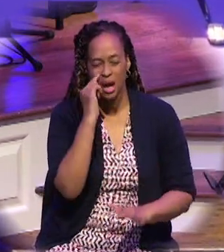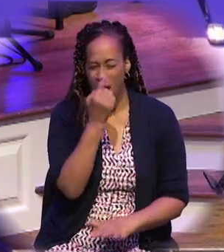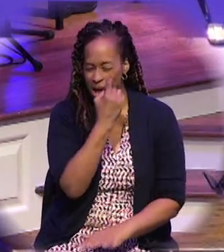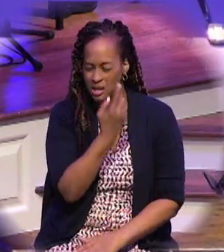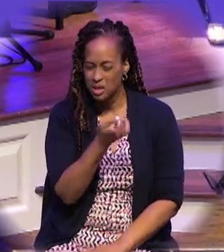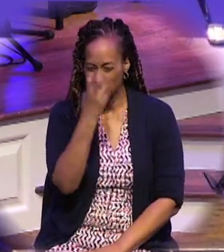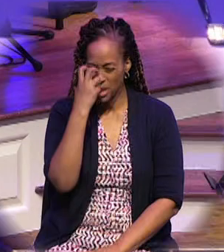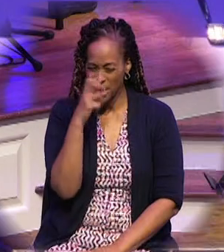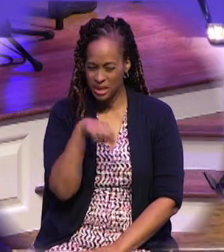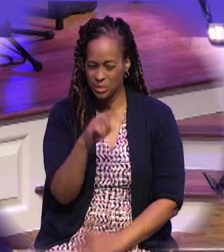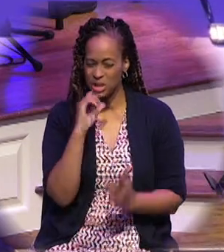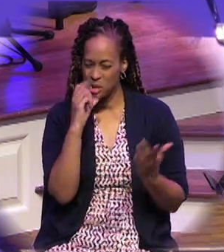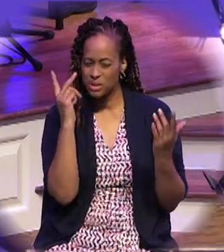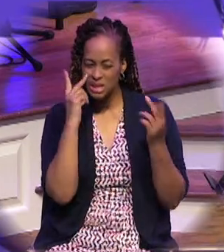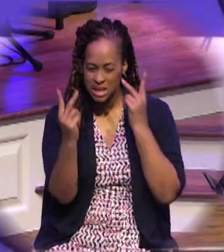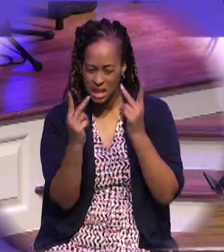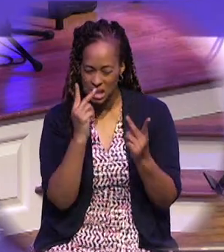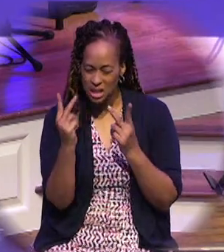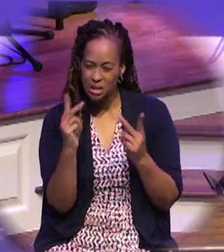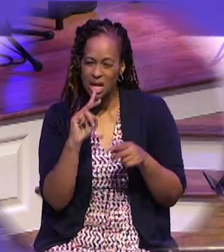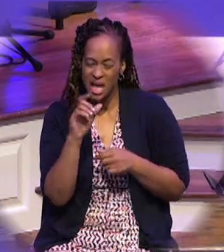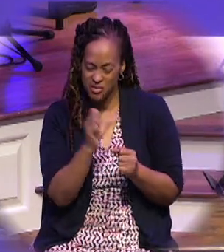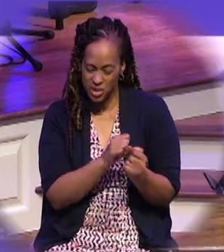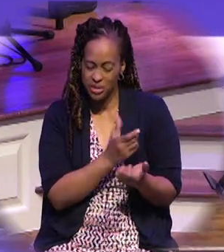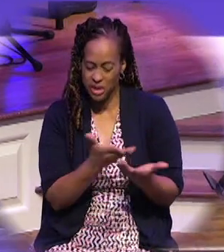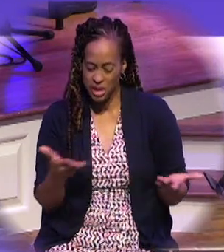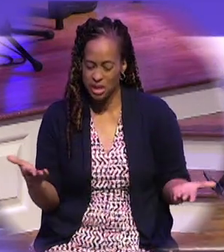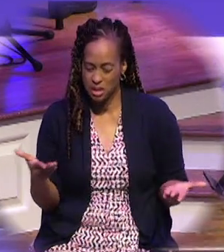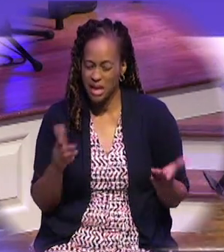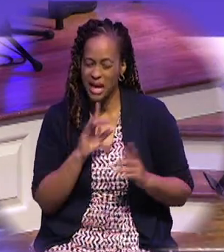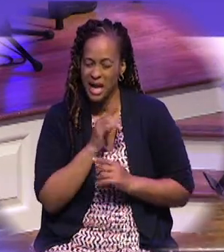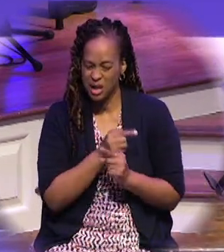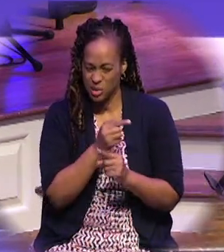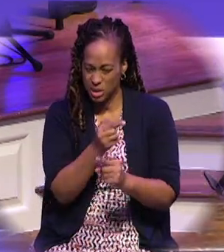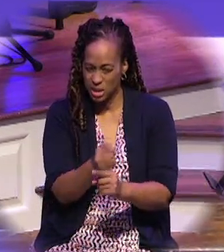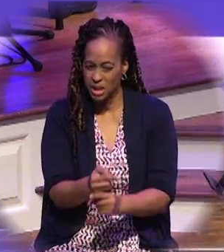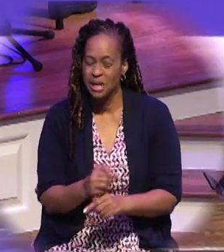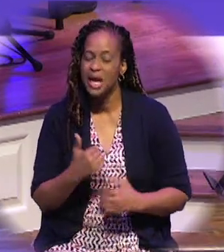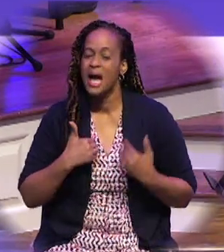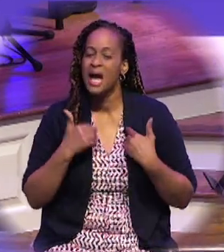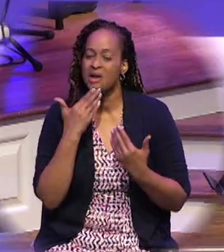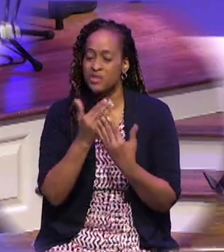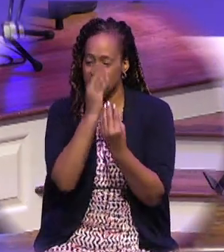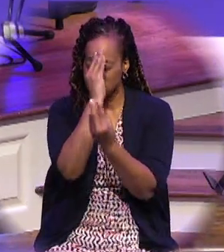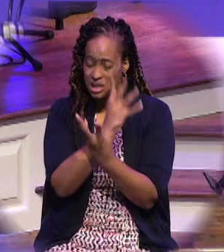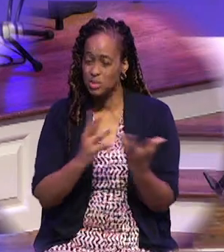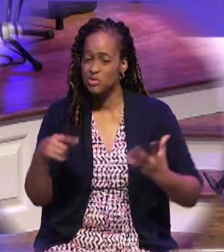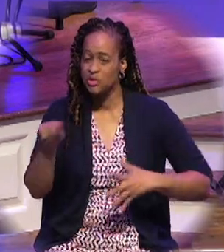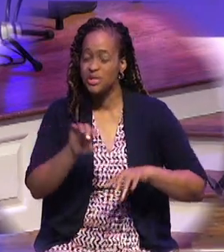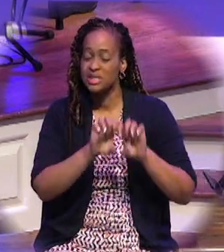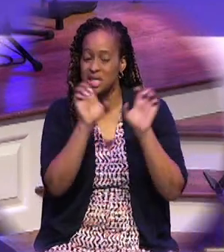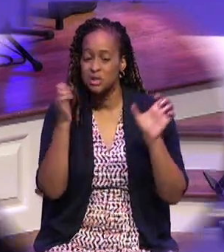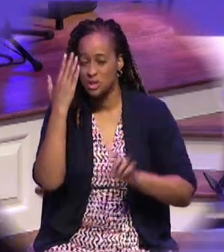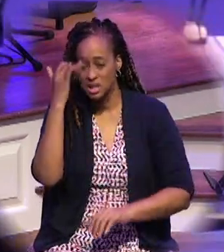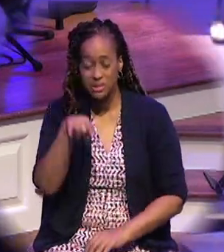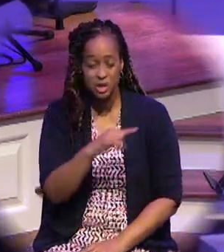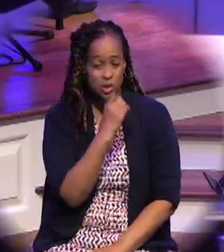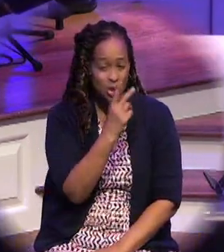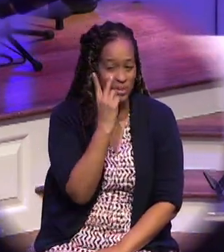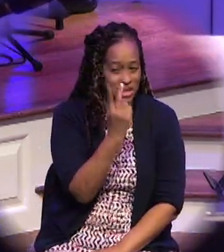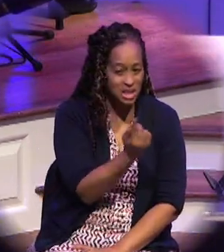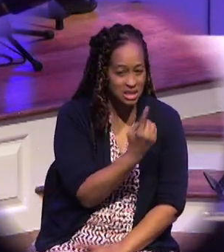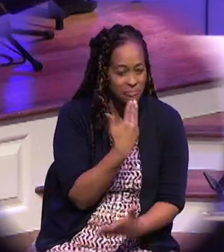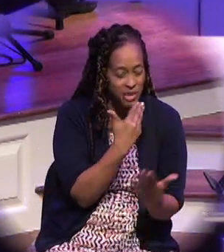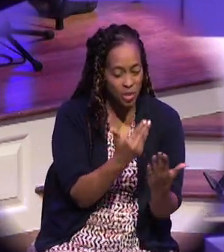blinded by the darkness. We don't see everything accurately. But I've got good news for you this Easter. Just because you don't see something